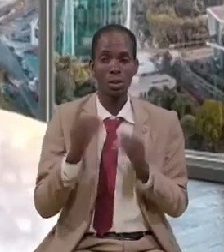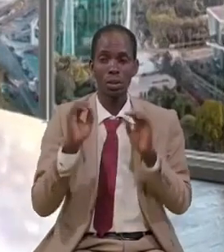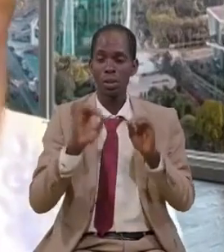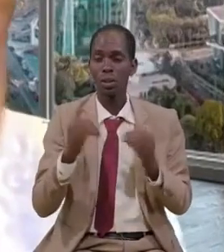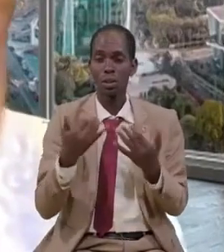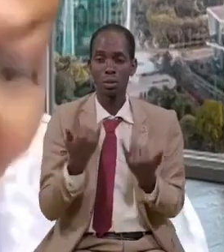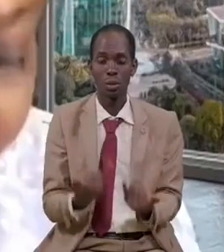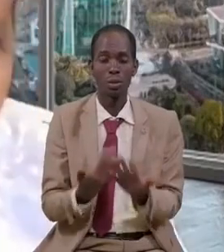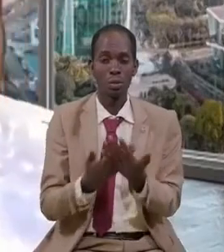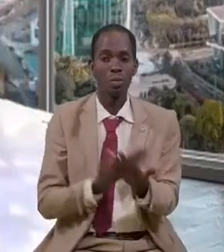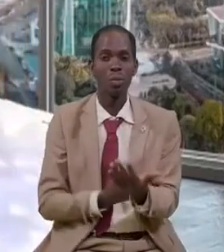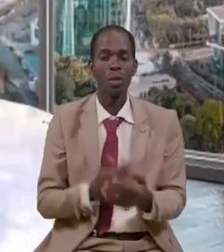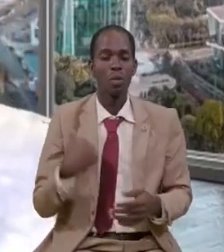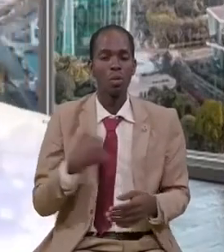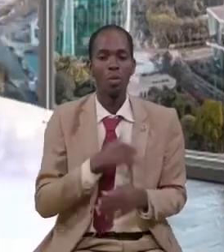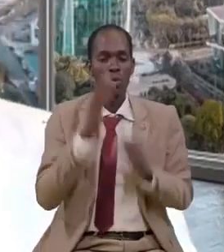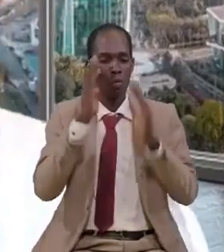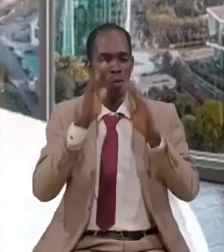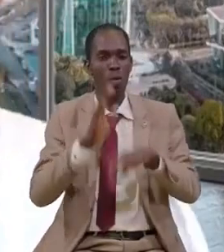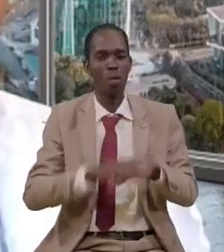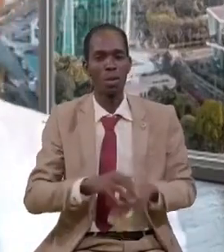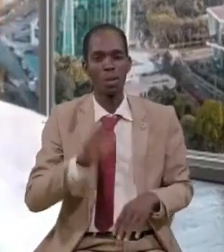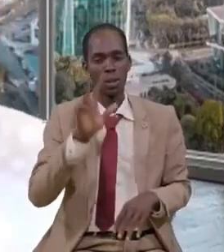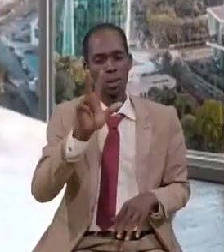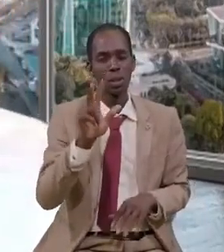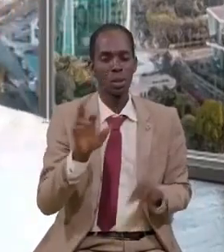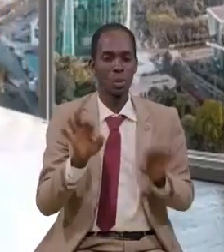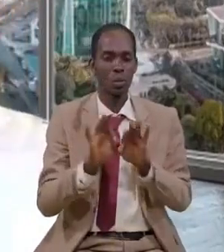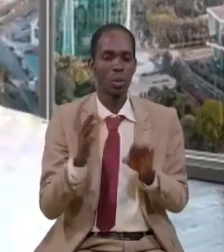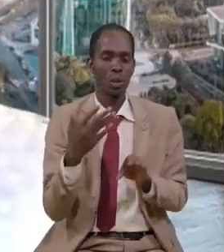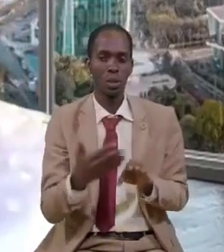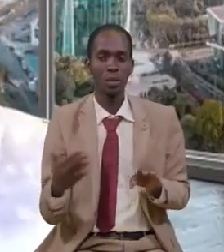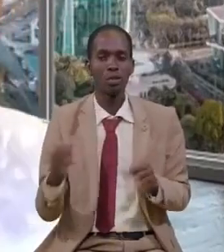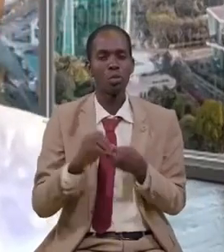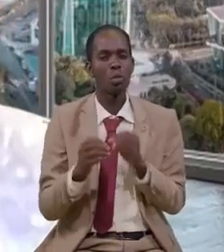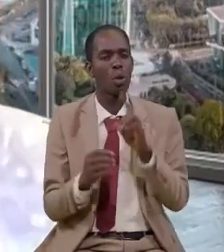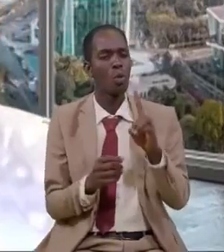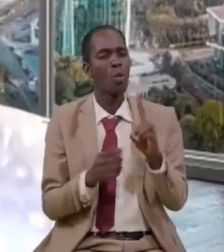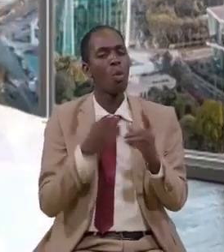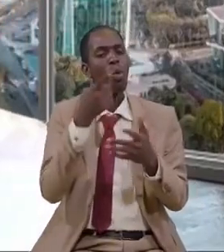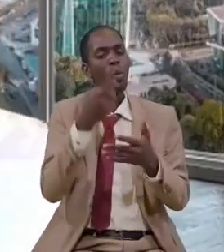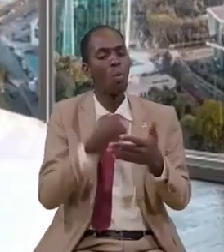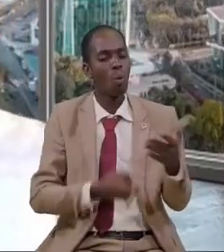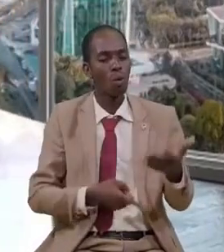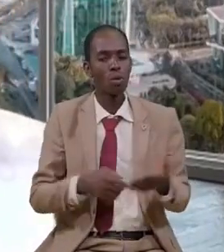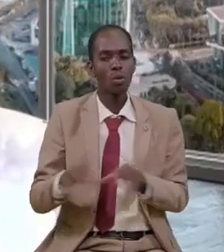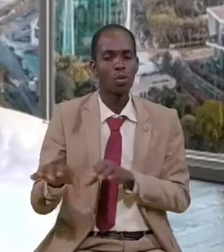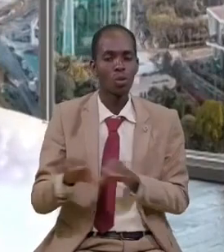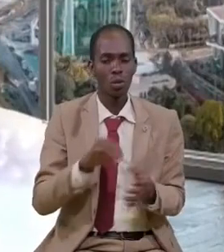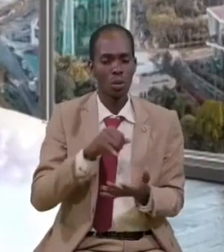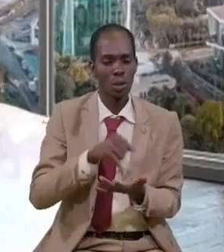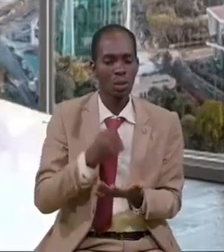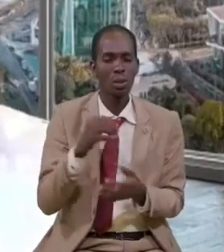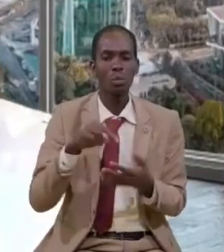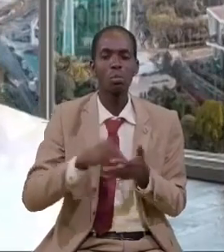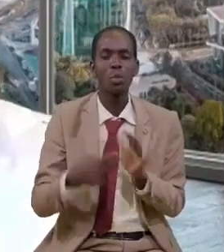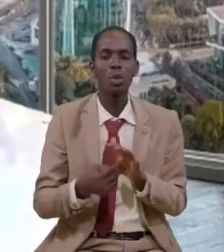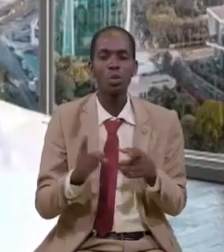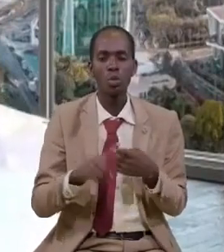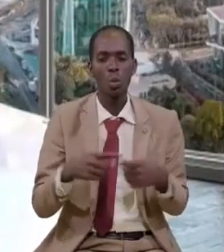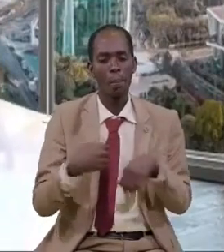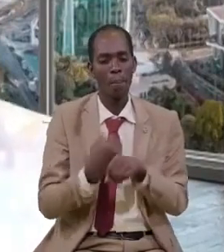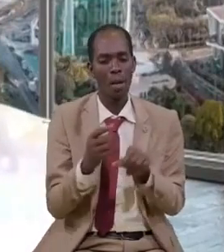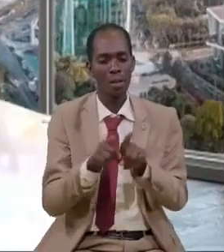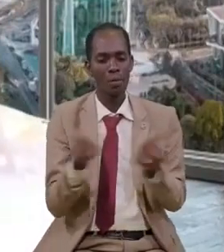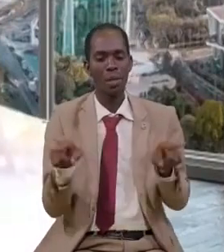three subtopics. Number one, what does it mean to make a difference like Christ? Because we cannot just assume